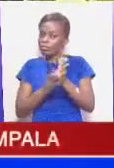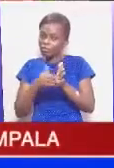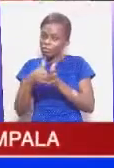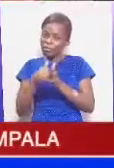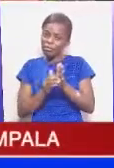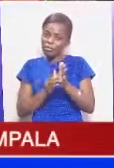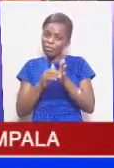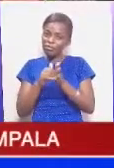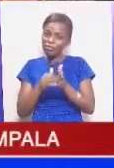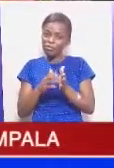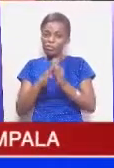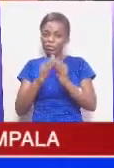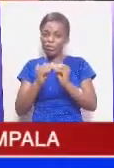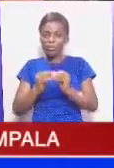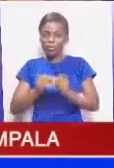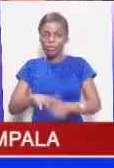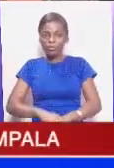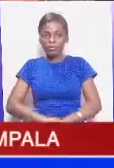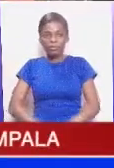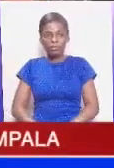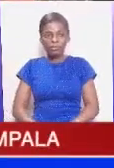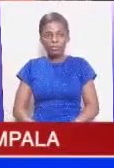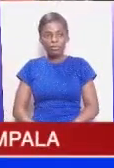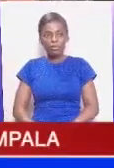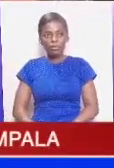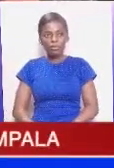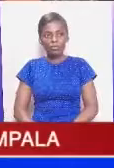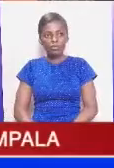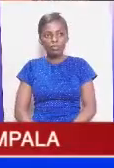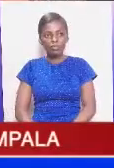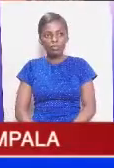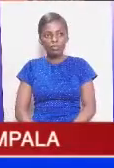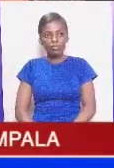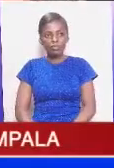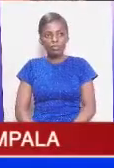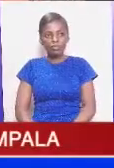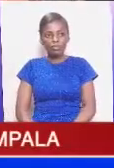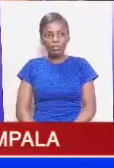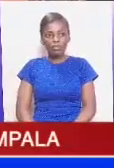gunafuwa. Bikusakidora Gabriel ne Wamala Muhammad Crossol TV Omunyo.